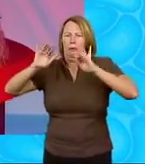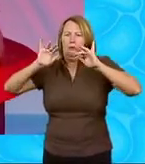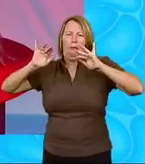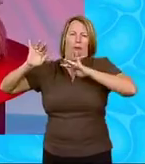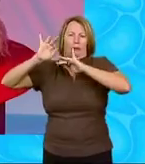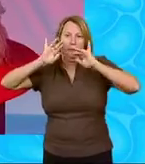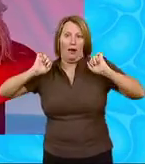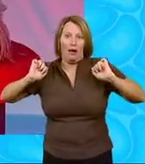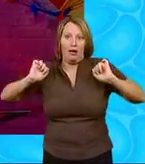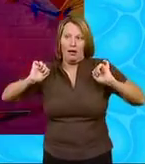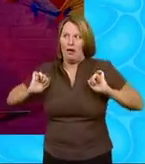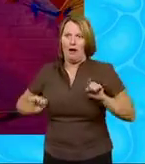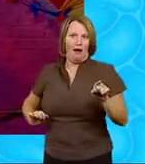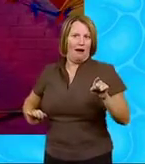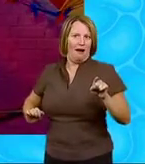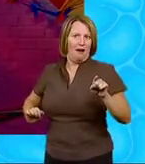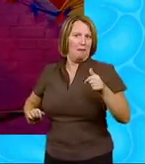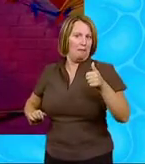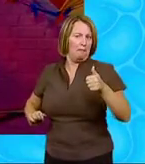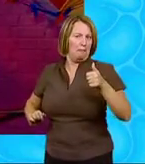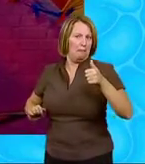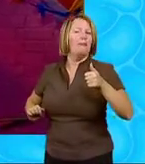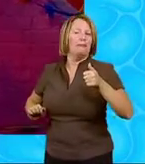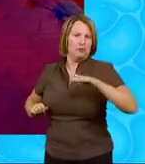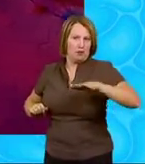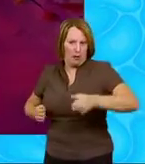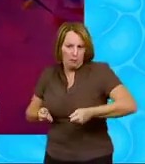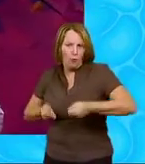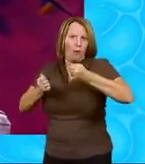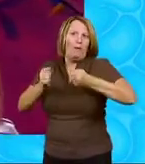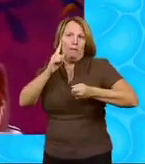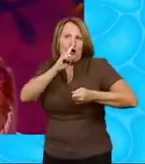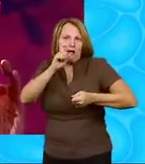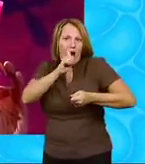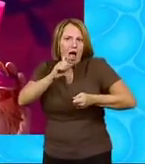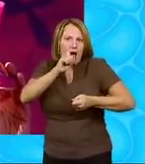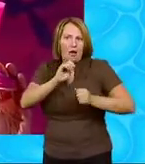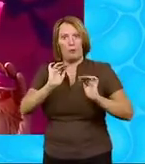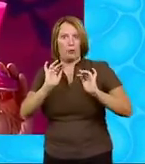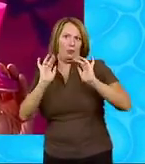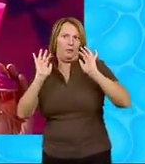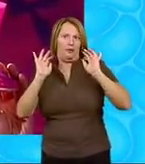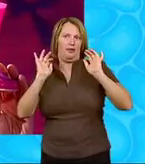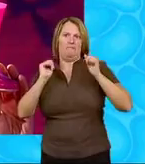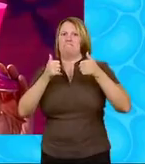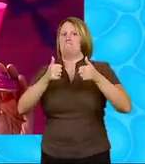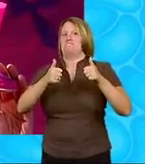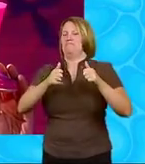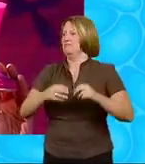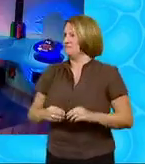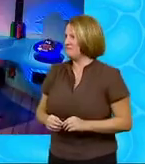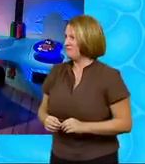bit of glitter! Oh, it is indeed a child's Wellington. Pink in colour with a little bit of